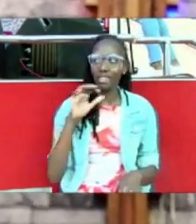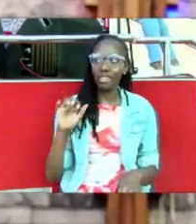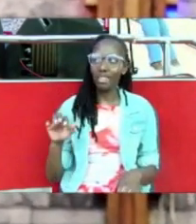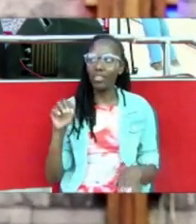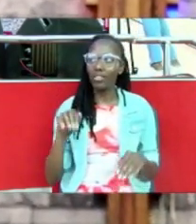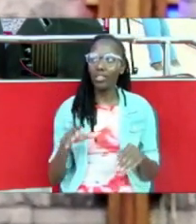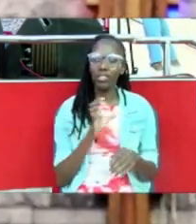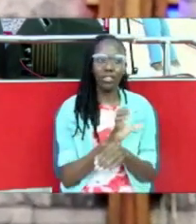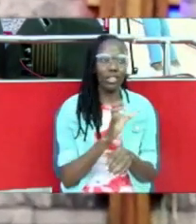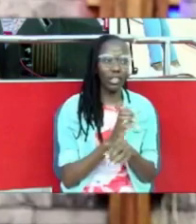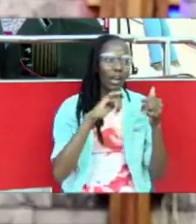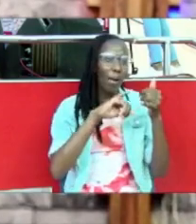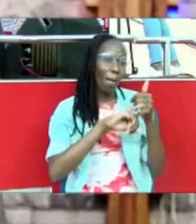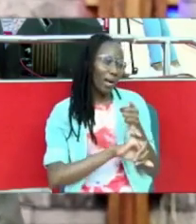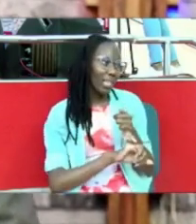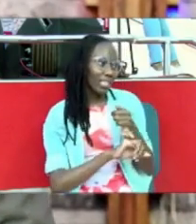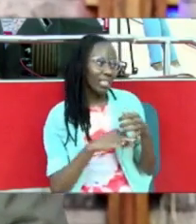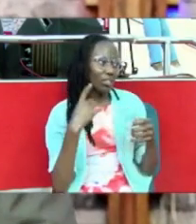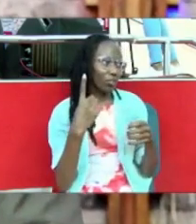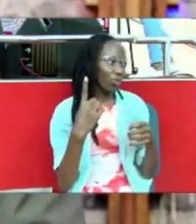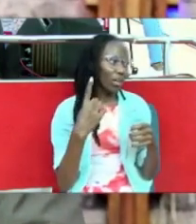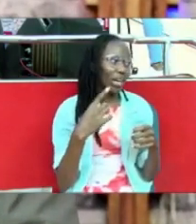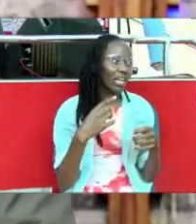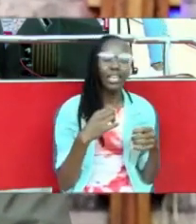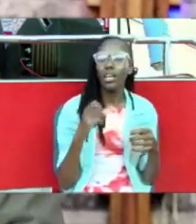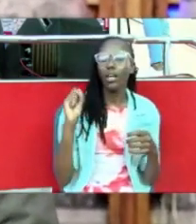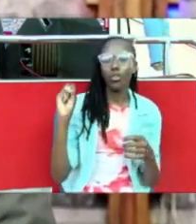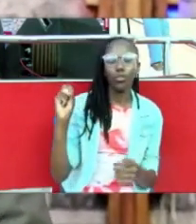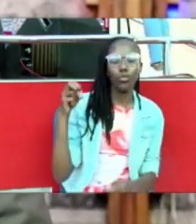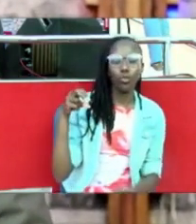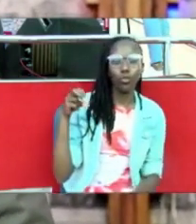And I'm married to Aunt Susan.